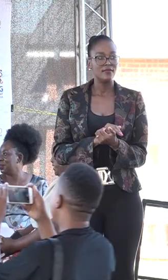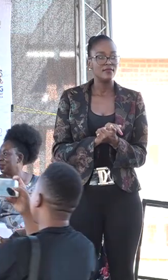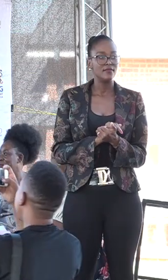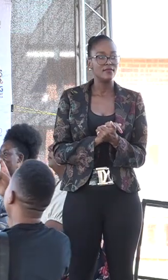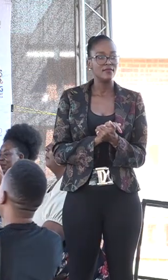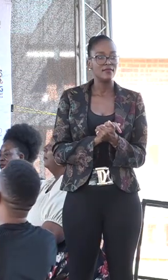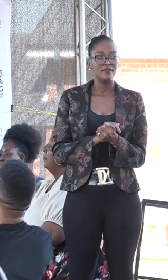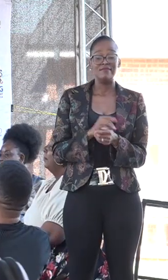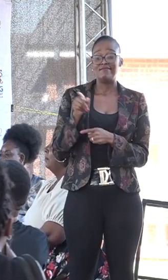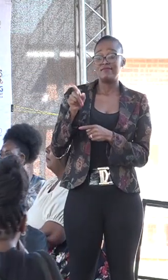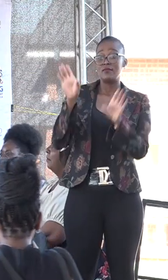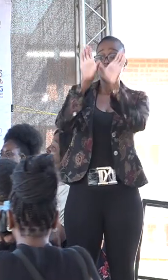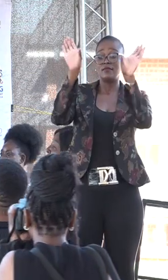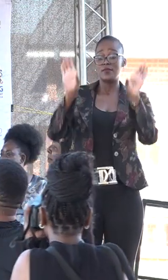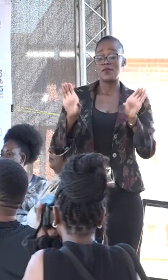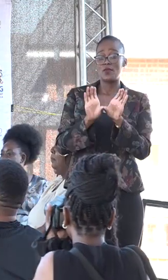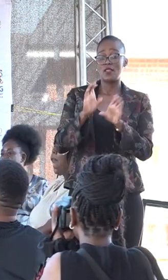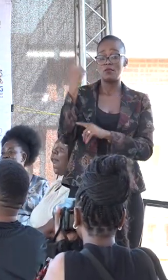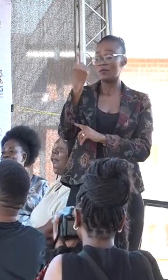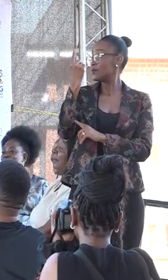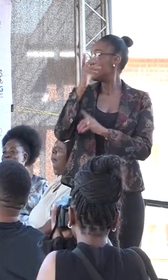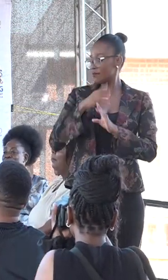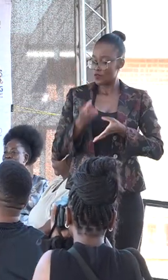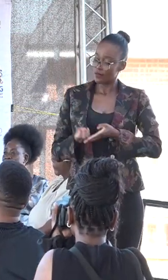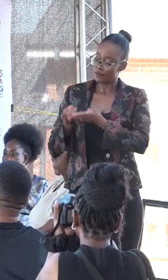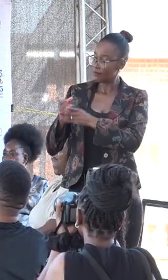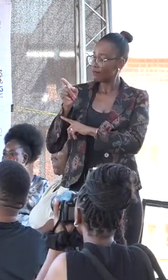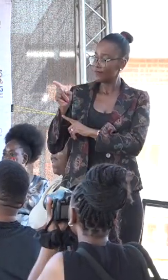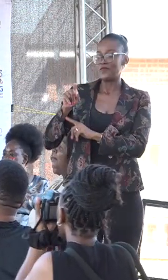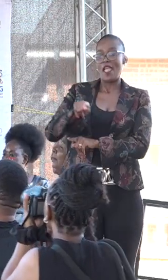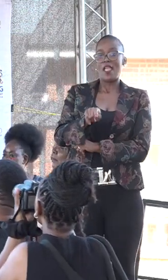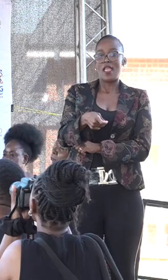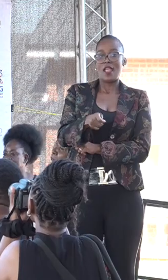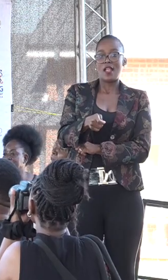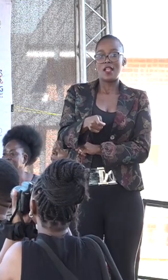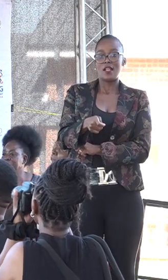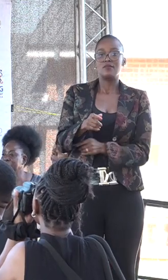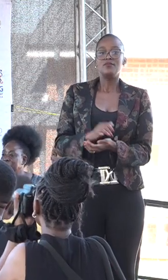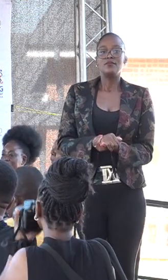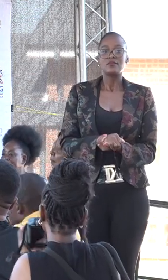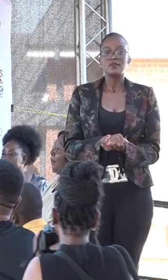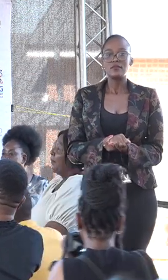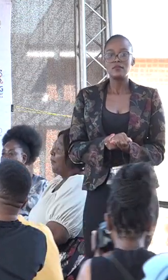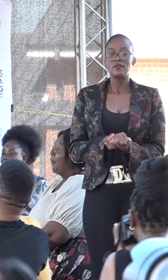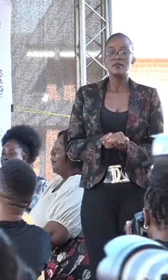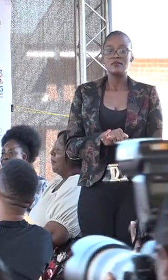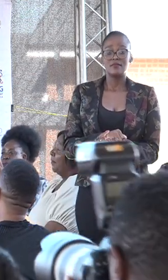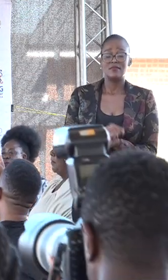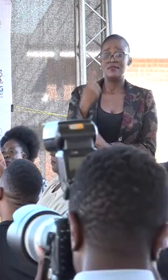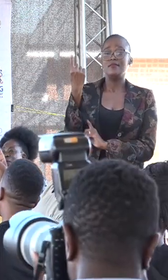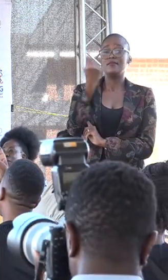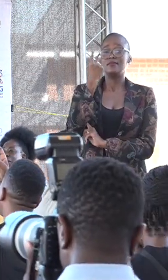nazi certificate principal retlofa wena di kia principal ukatshwara